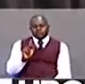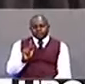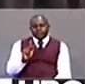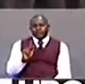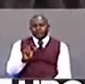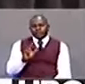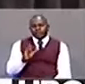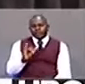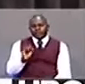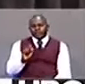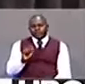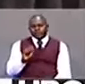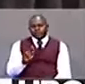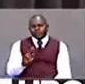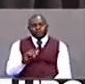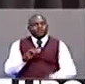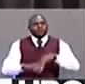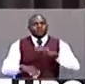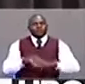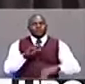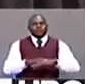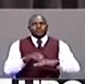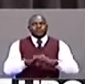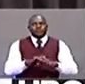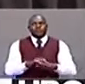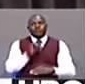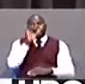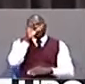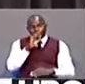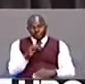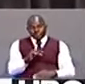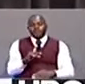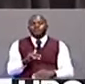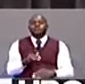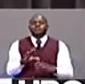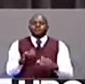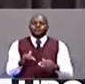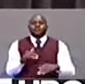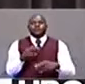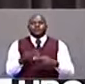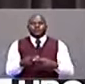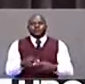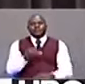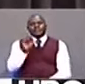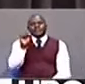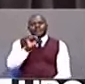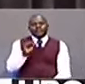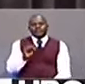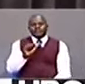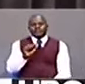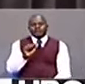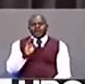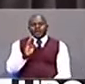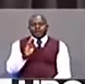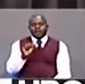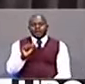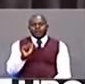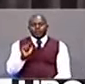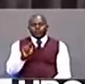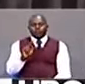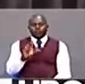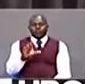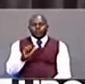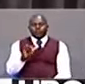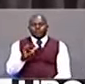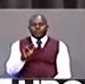But the Archbishop never called me Nava Christo. He always called me Sava Christo. And that is how